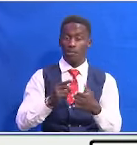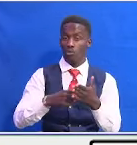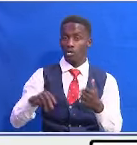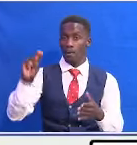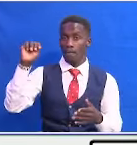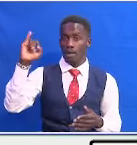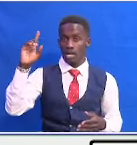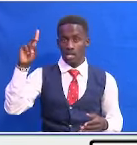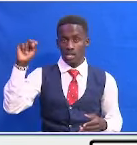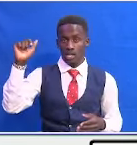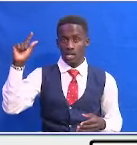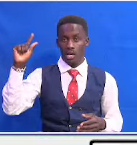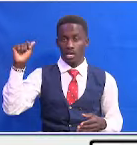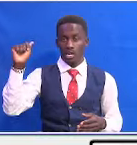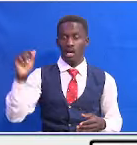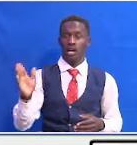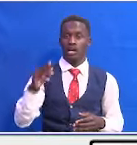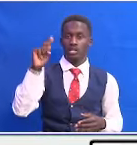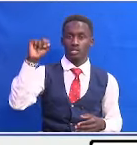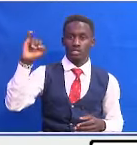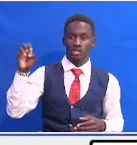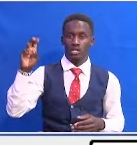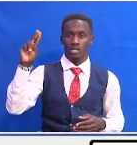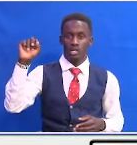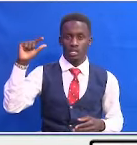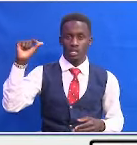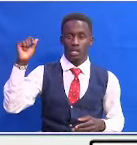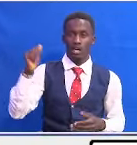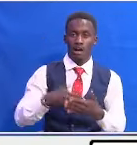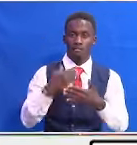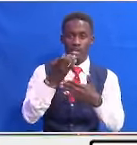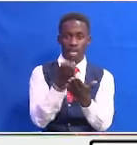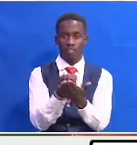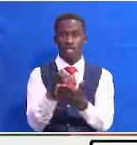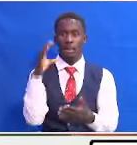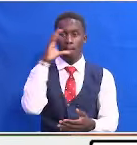withdrew the case due to lack of evidence. Chichi Josephine has the details.